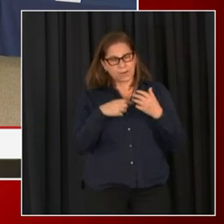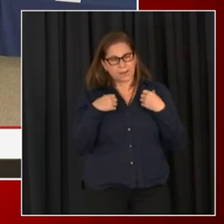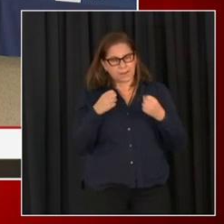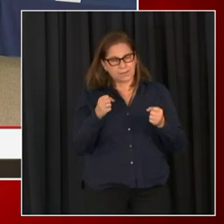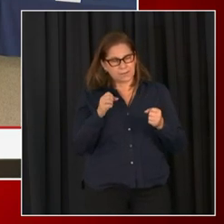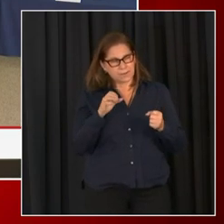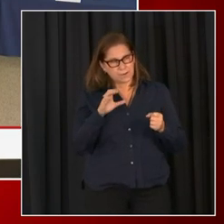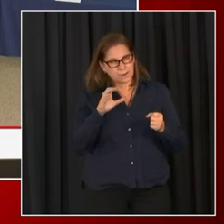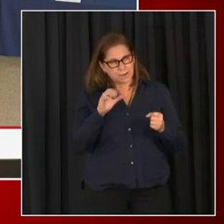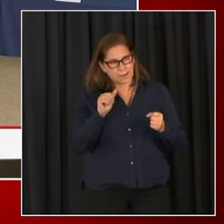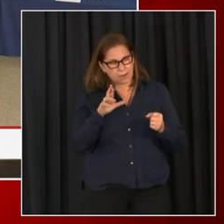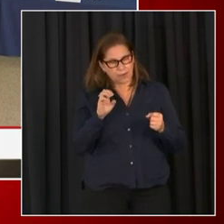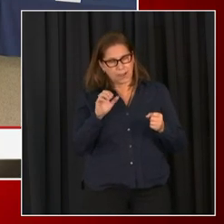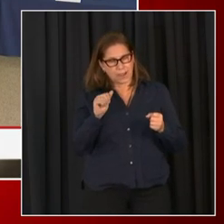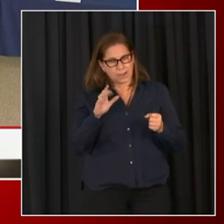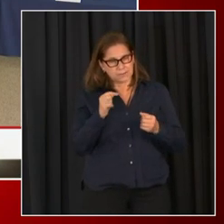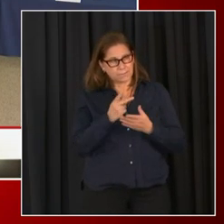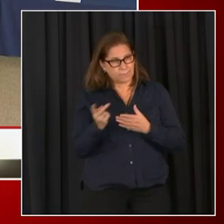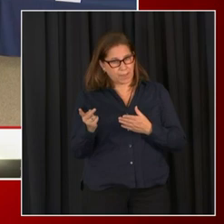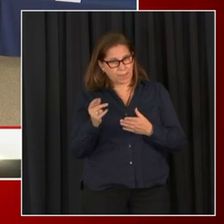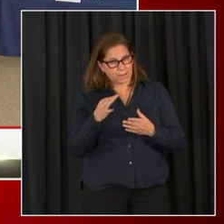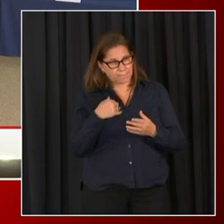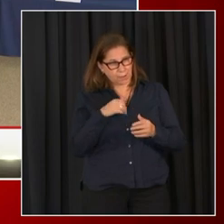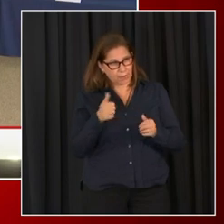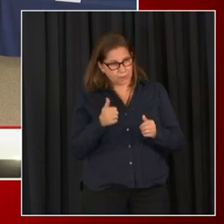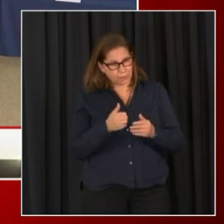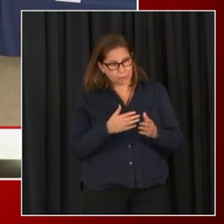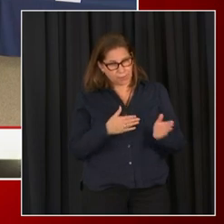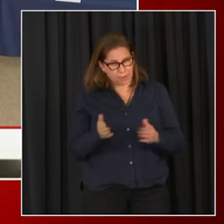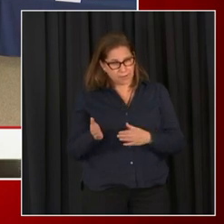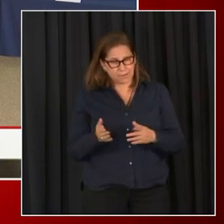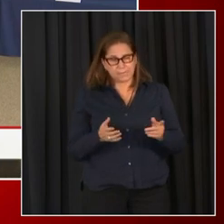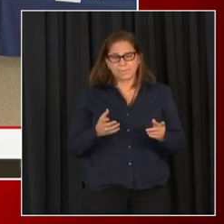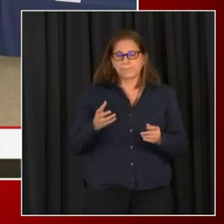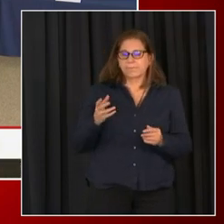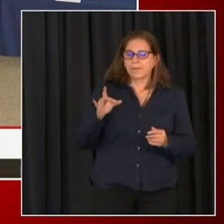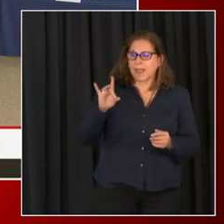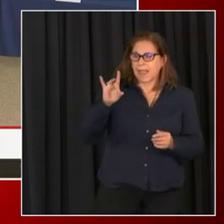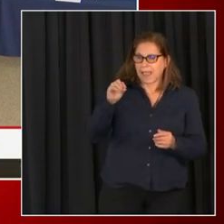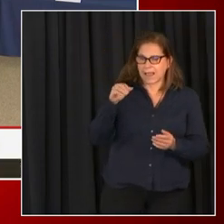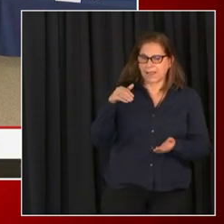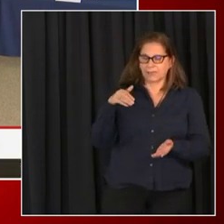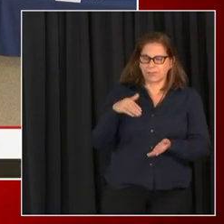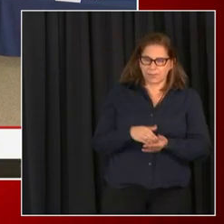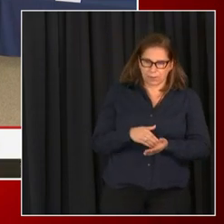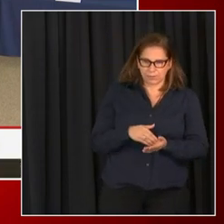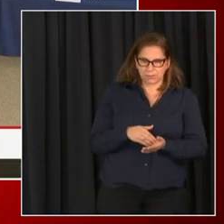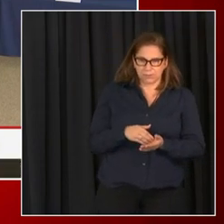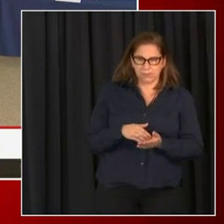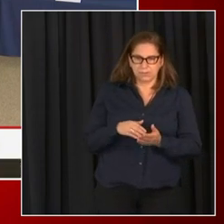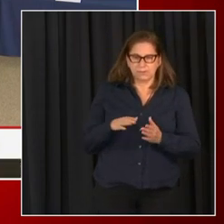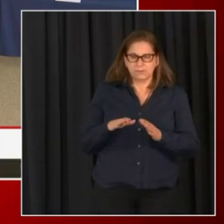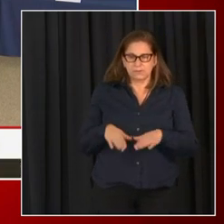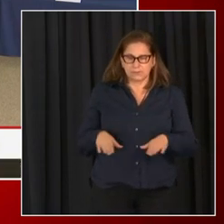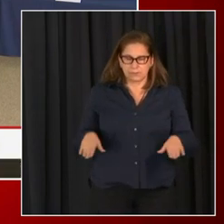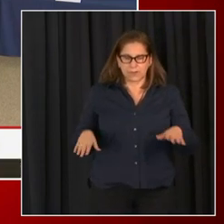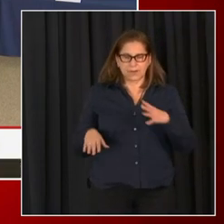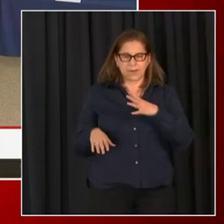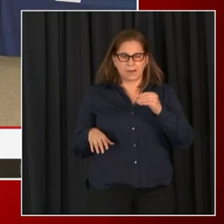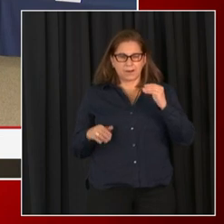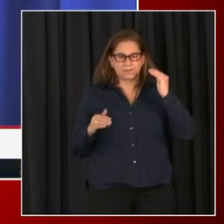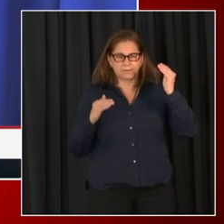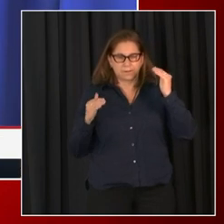than 80,000 childless adults are covered through Medicaid expansion. In addition, several